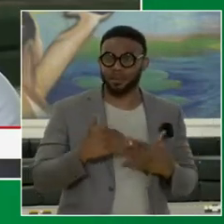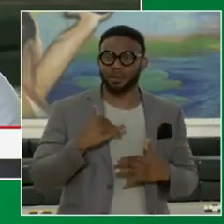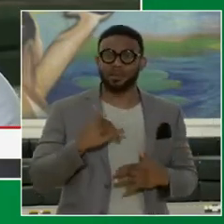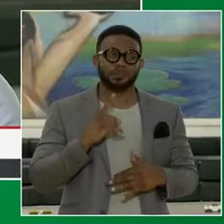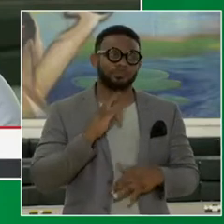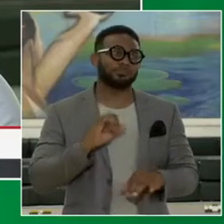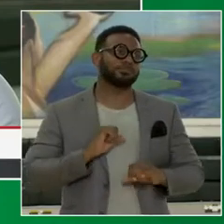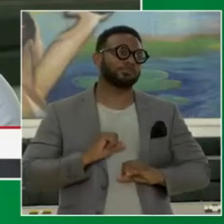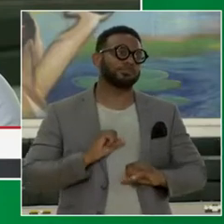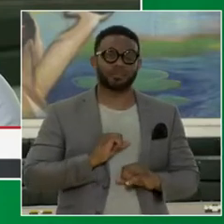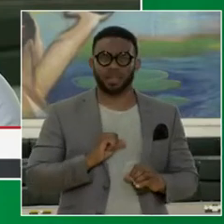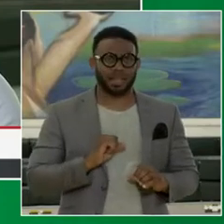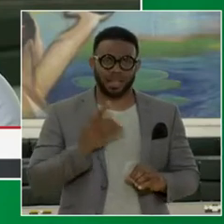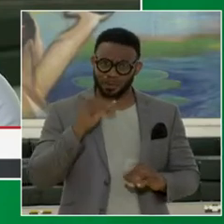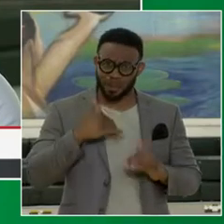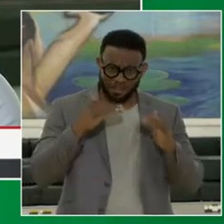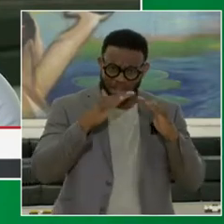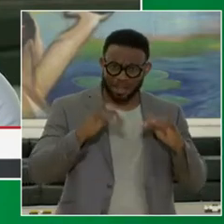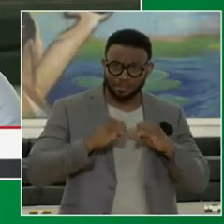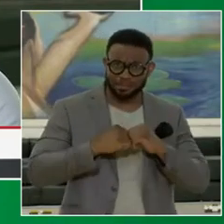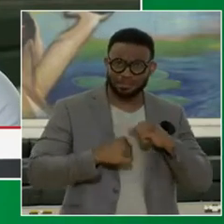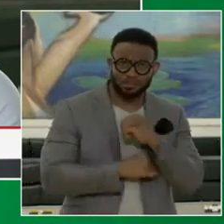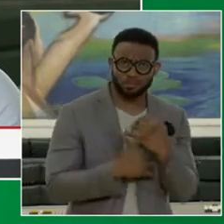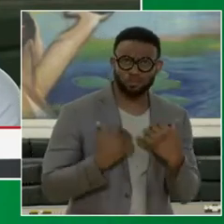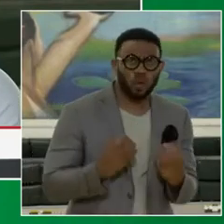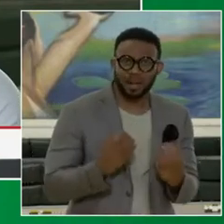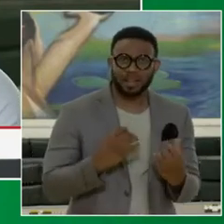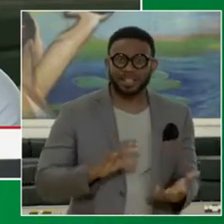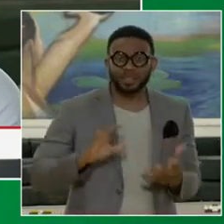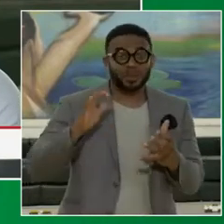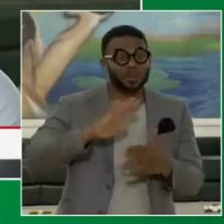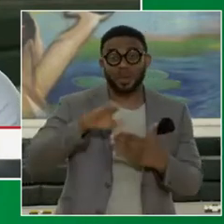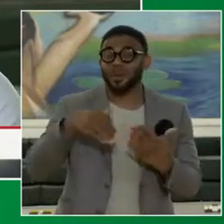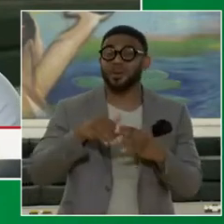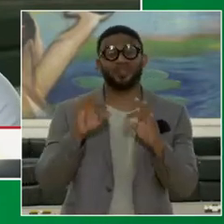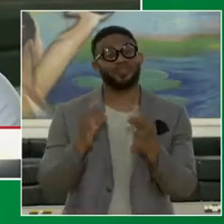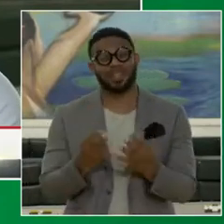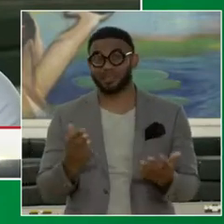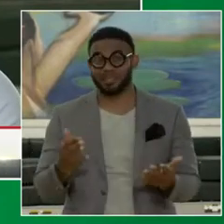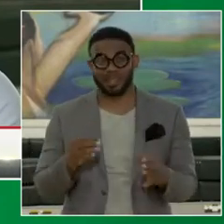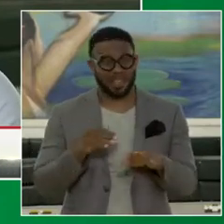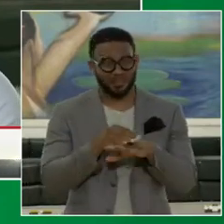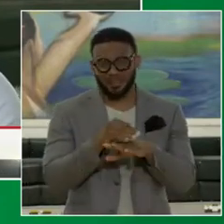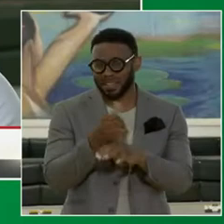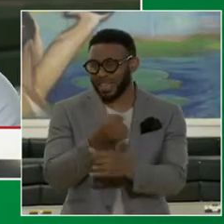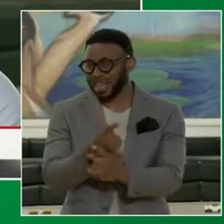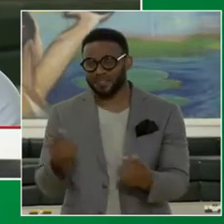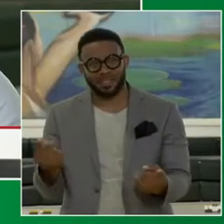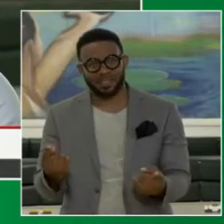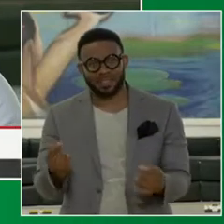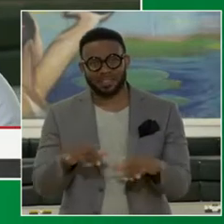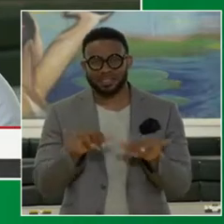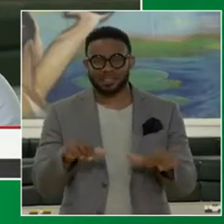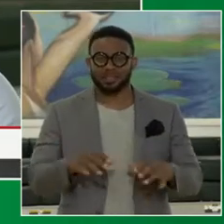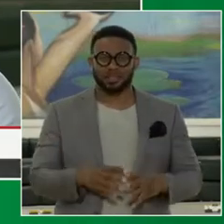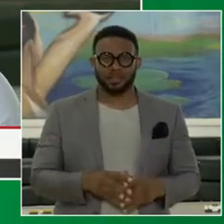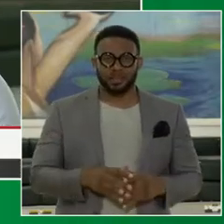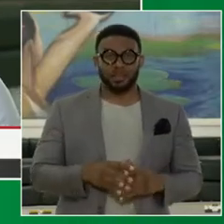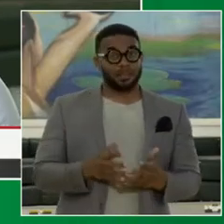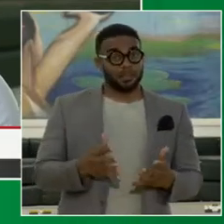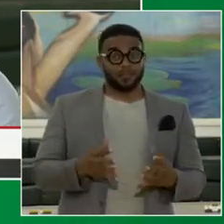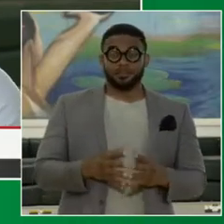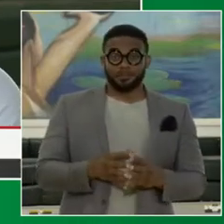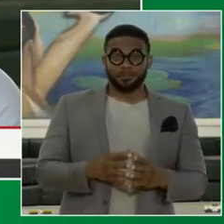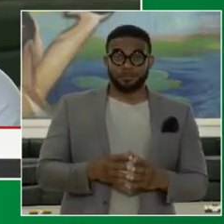for granted, but if you don't have housing stability, it disrupts the entire family and the entire ecosystem, and